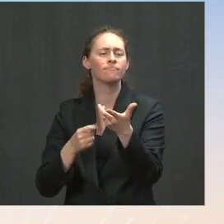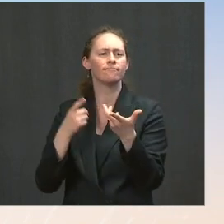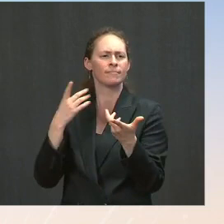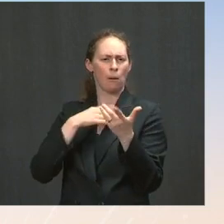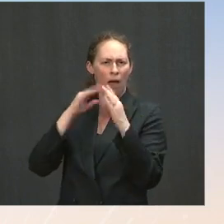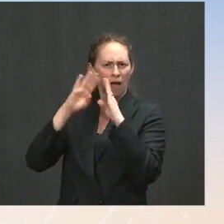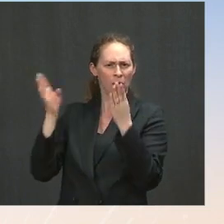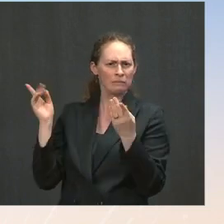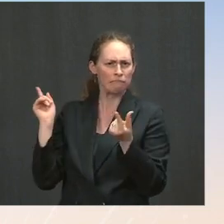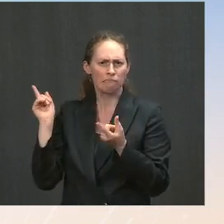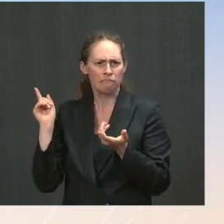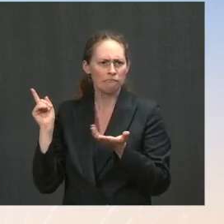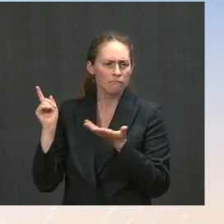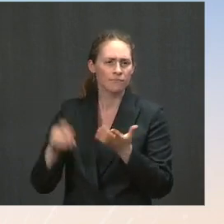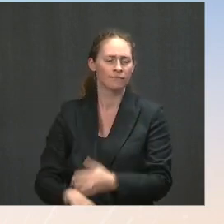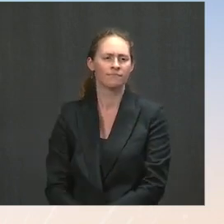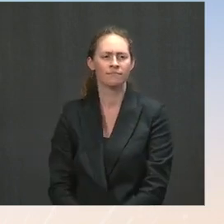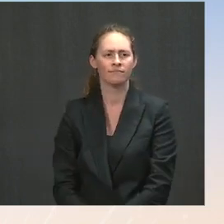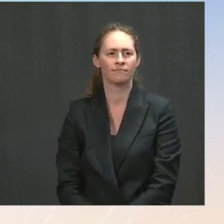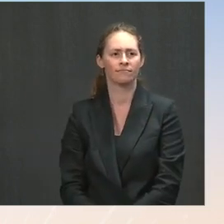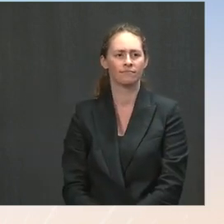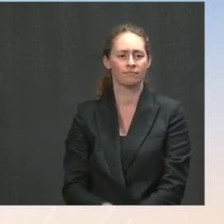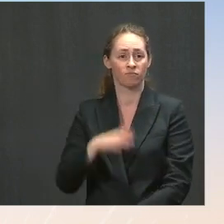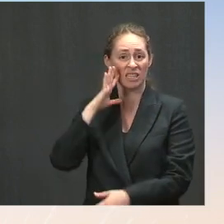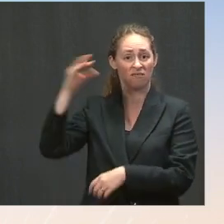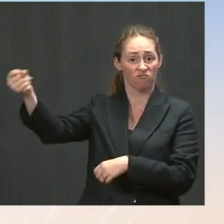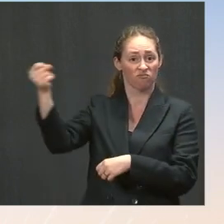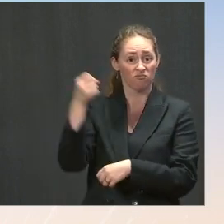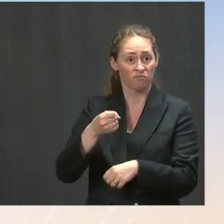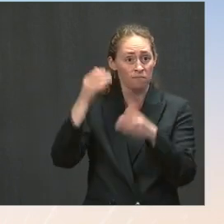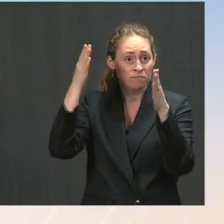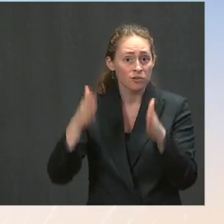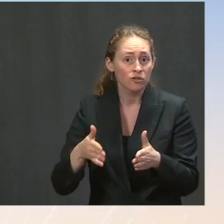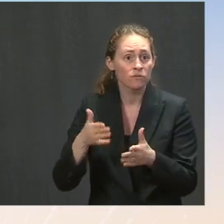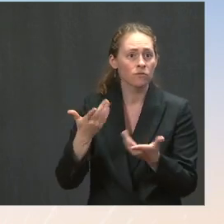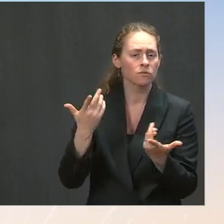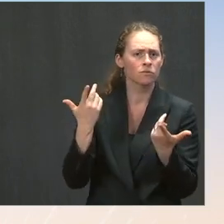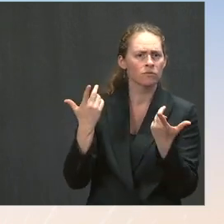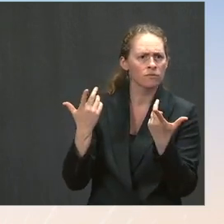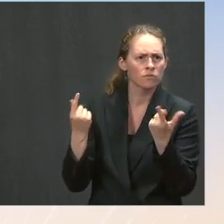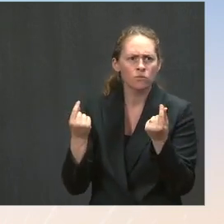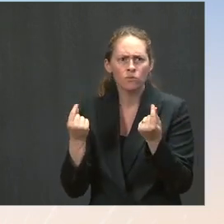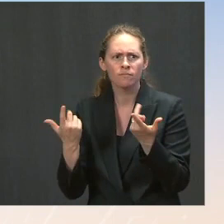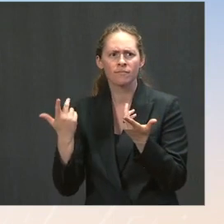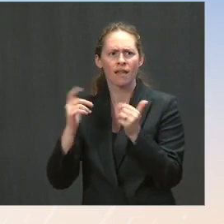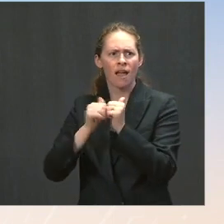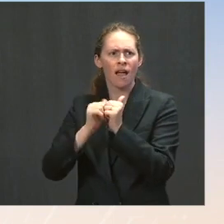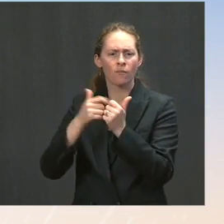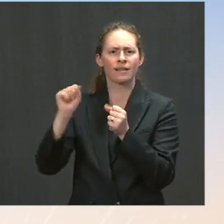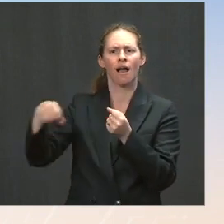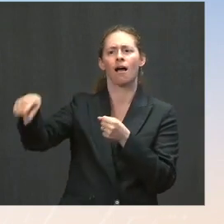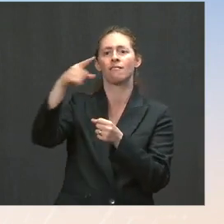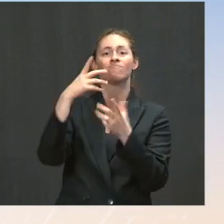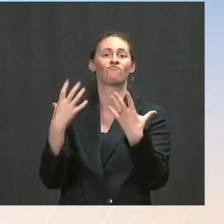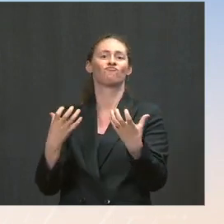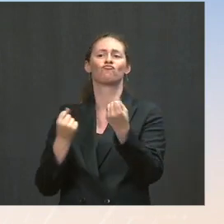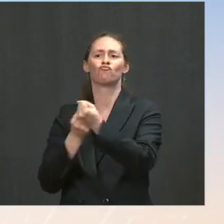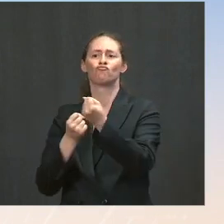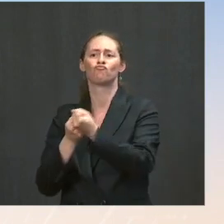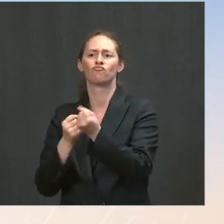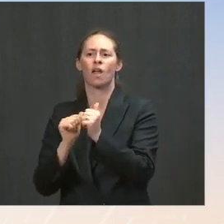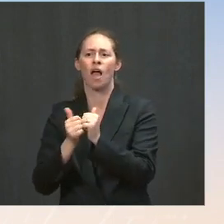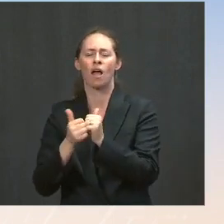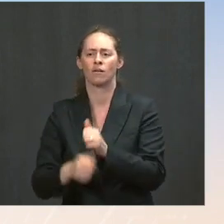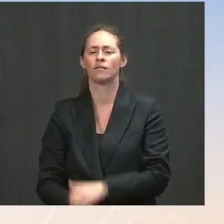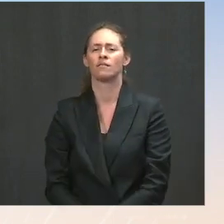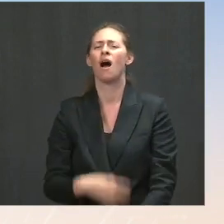that nomination, and what is the White House doing to whip up votes? Well, I'd first remind people, as you well know, but for others, that